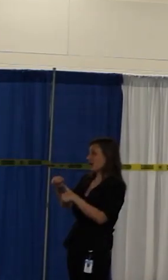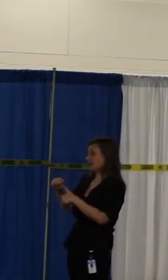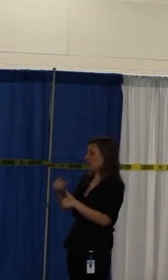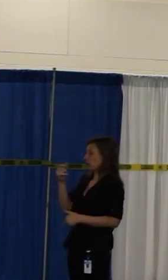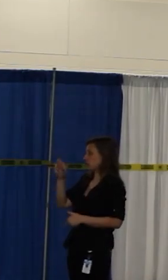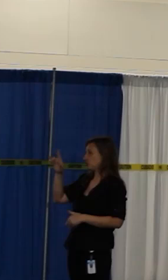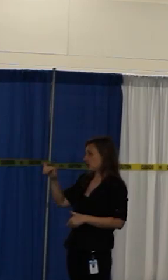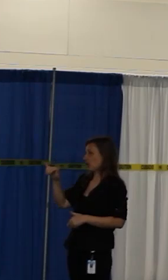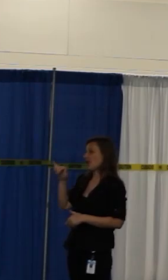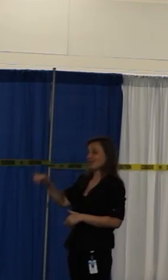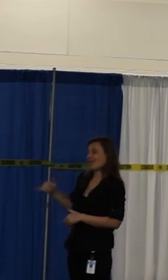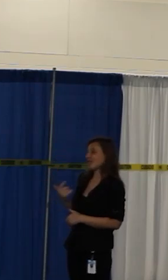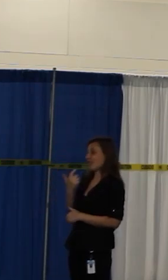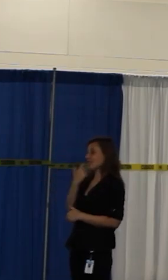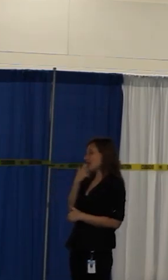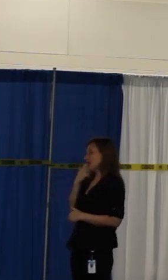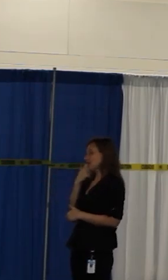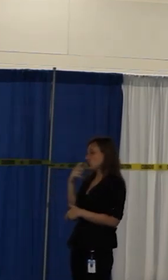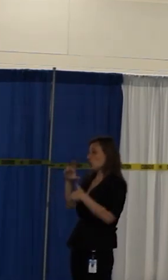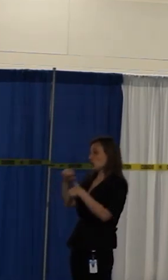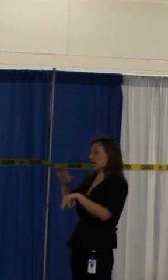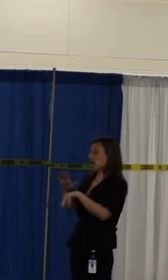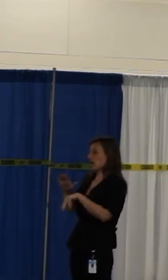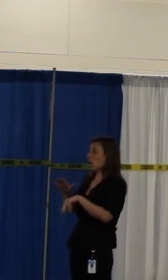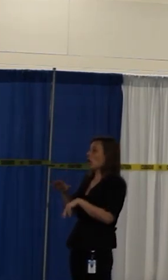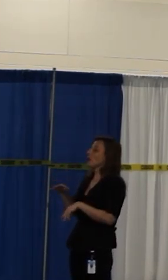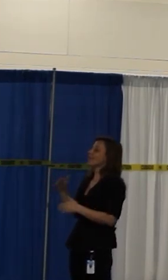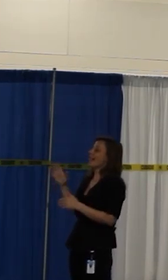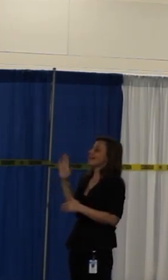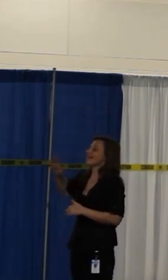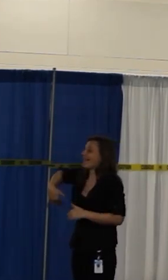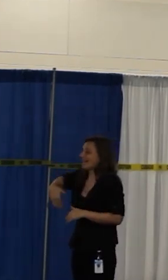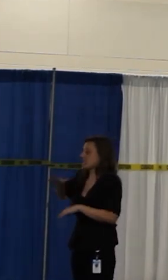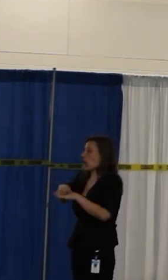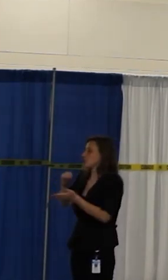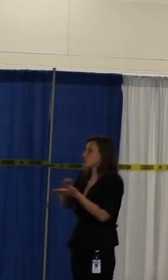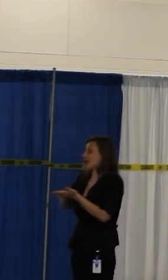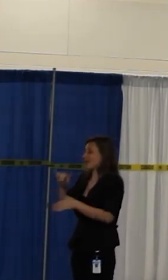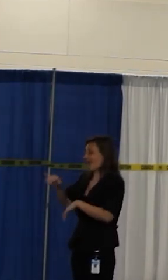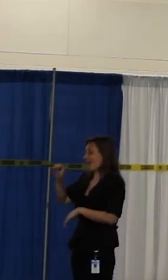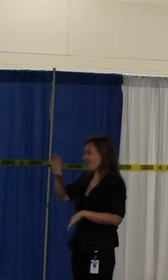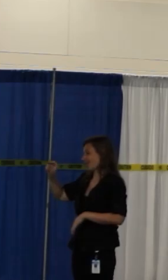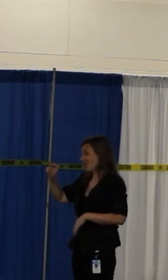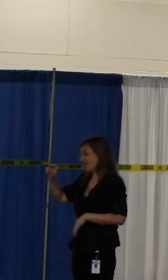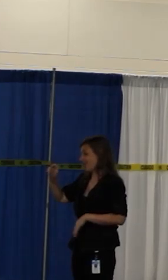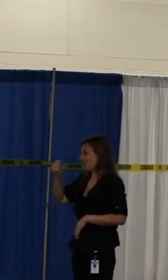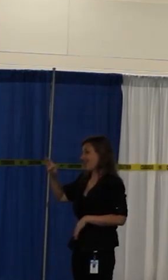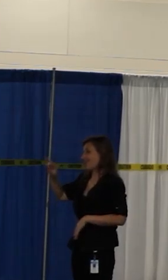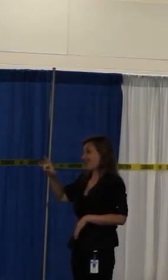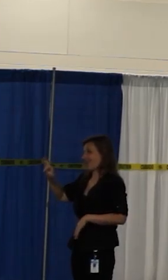And Jerry was the latest hurricane on record, October 15th in 1989. So that's usually the last time that we can actually get